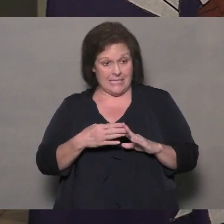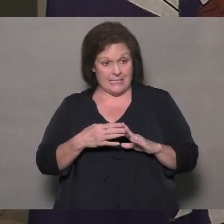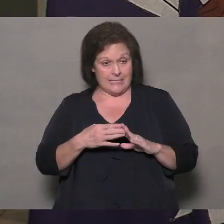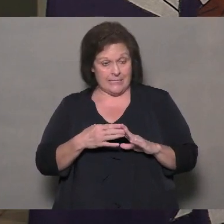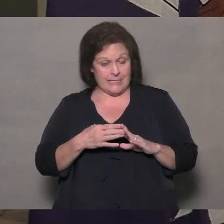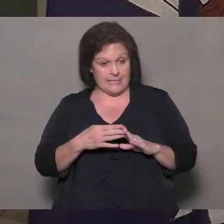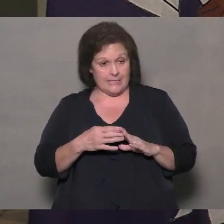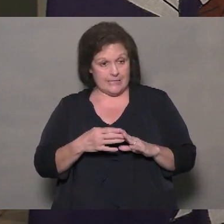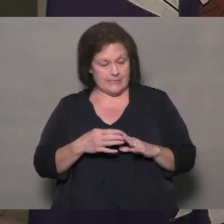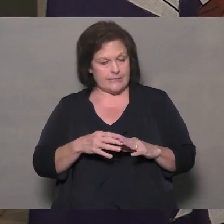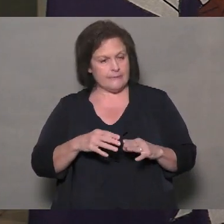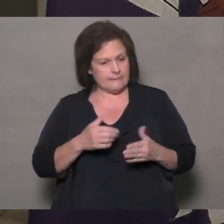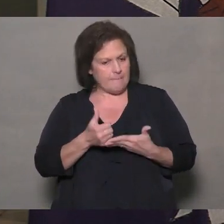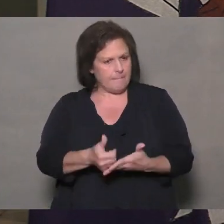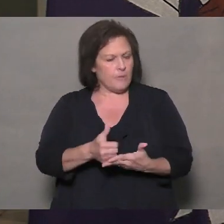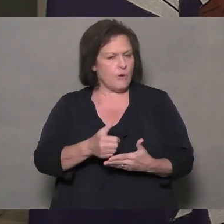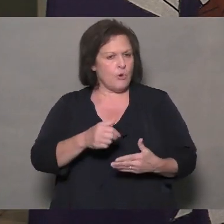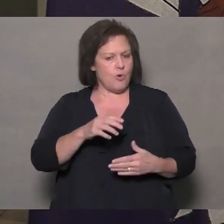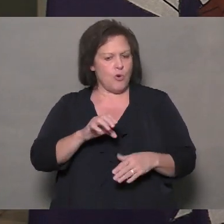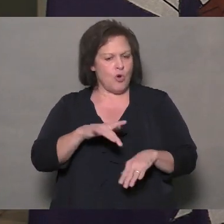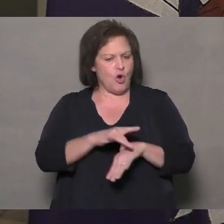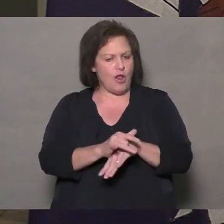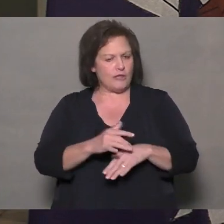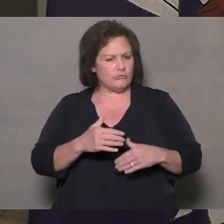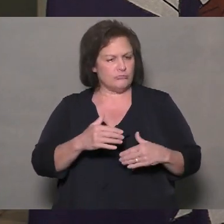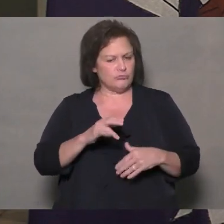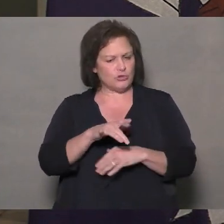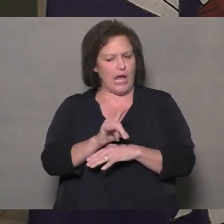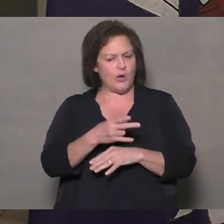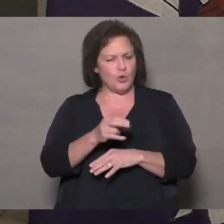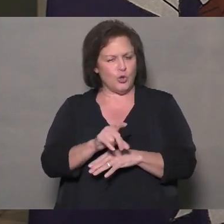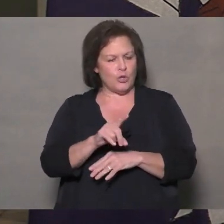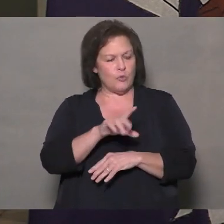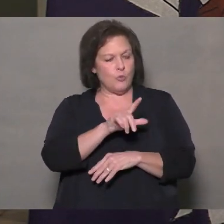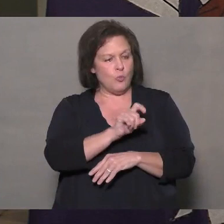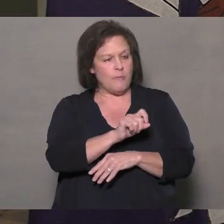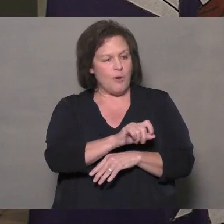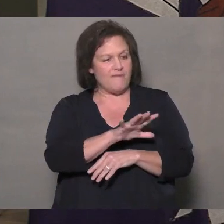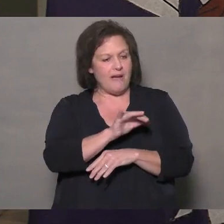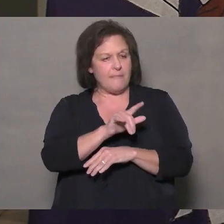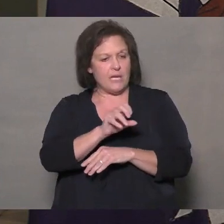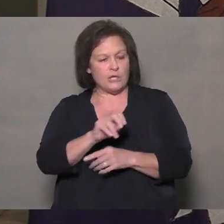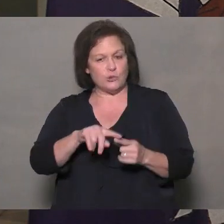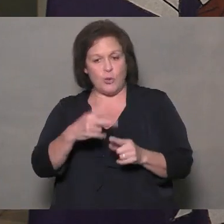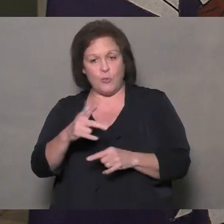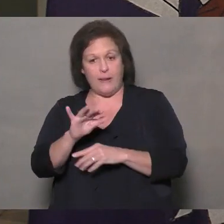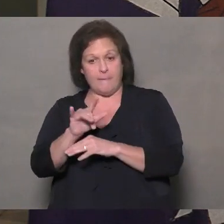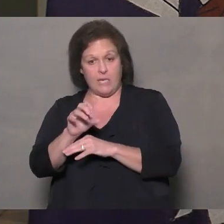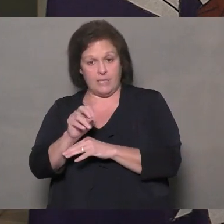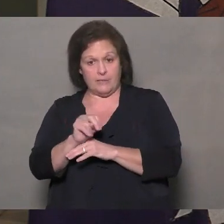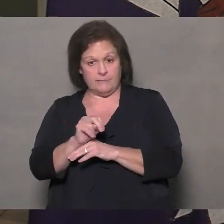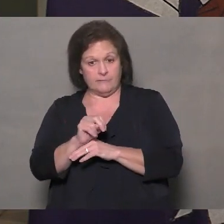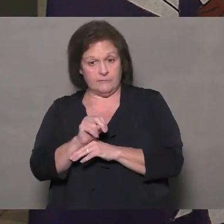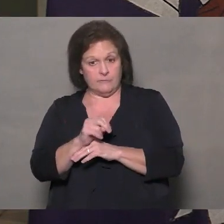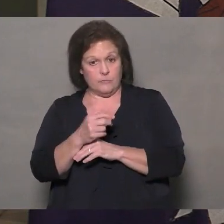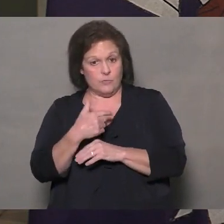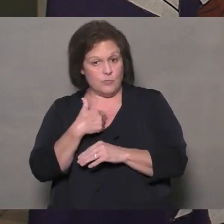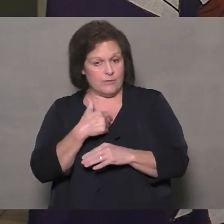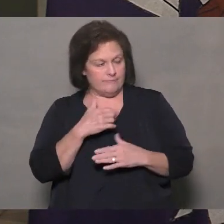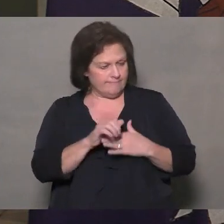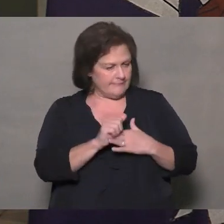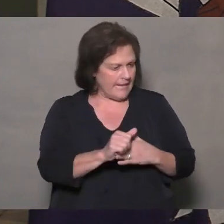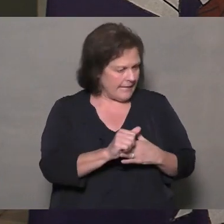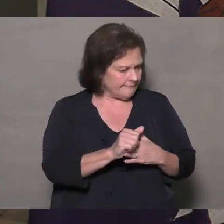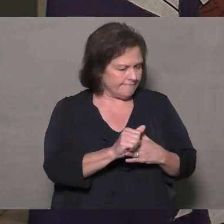our investment in early childhood education, from $1.5 million to $3 million. We've led a